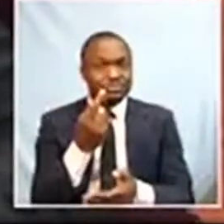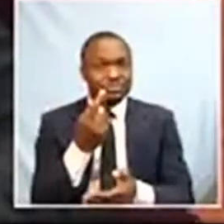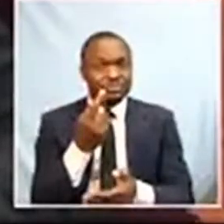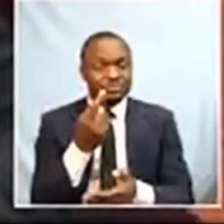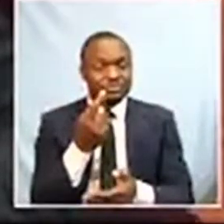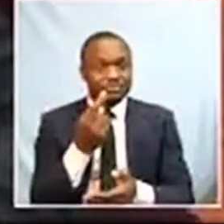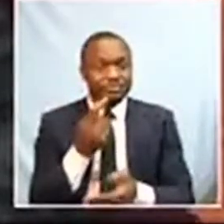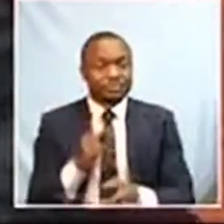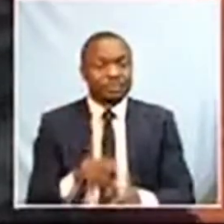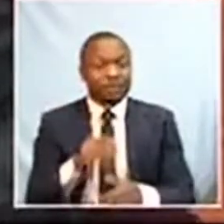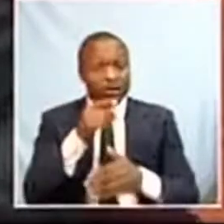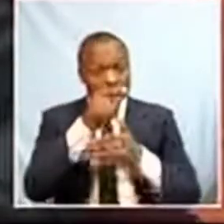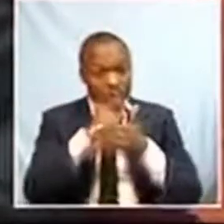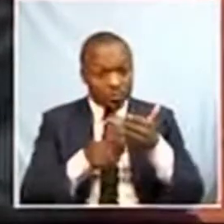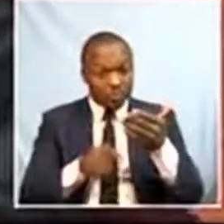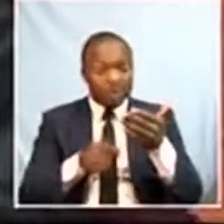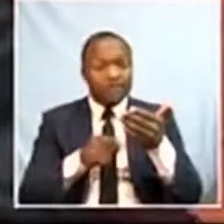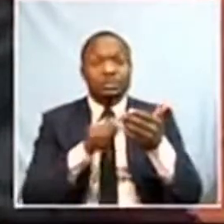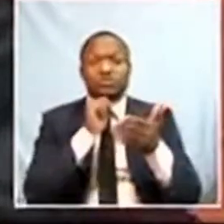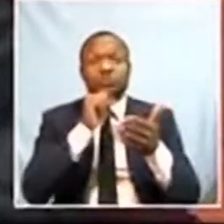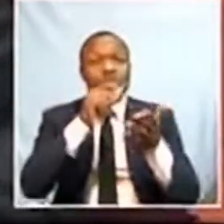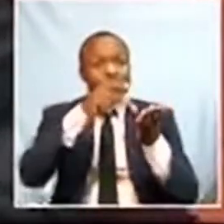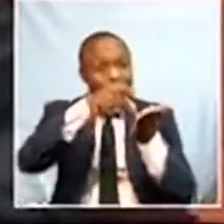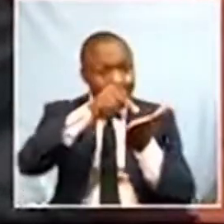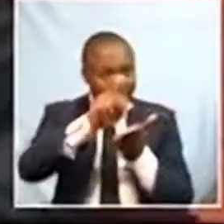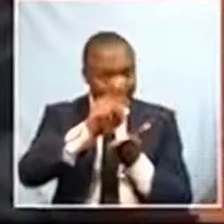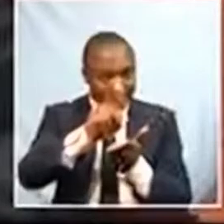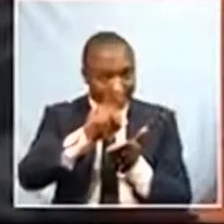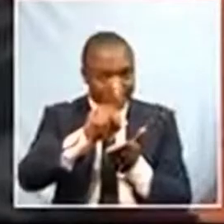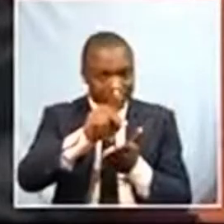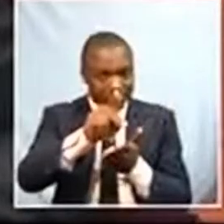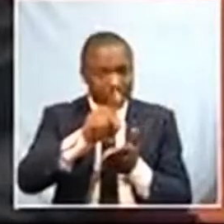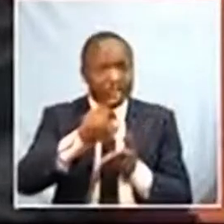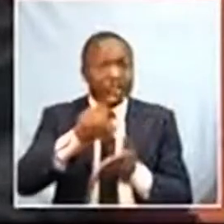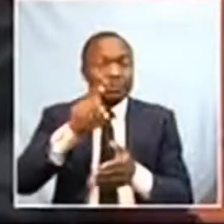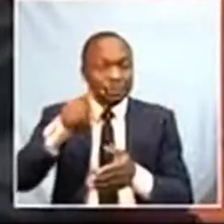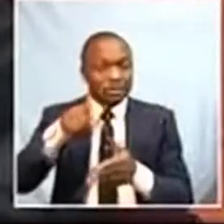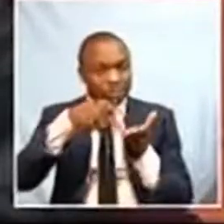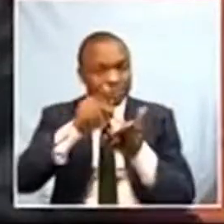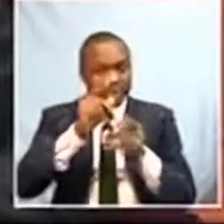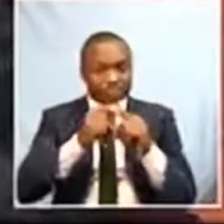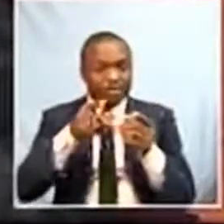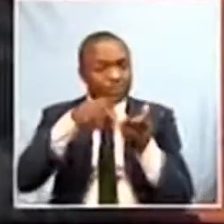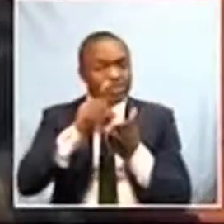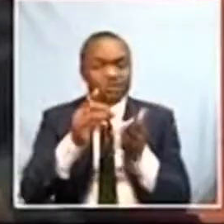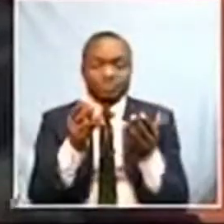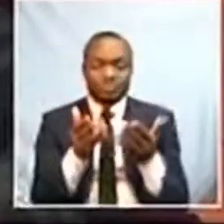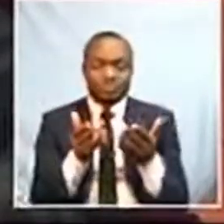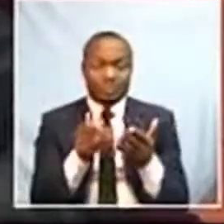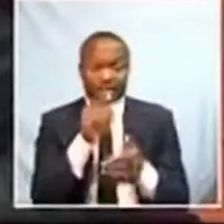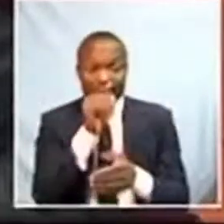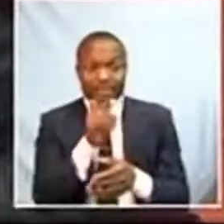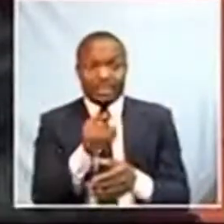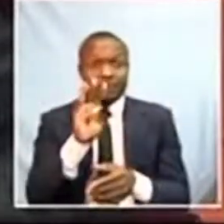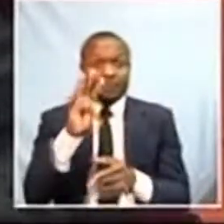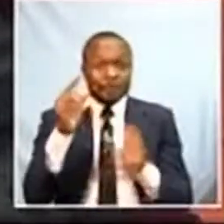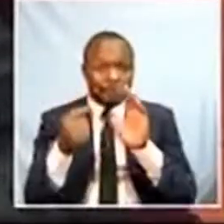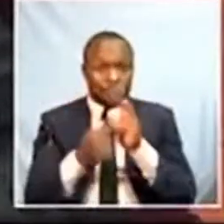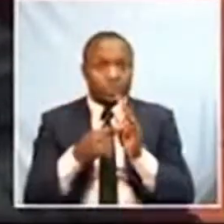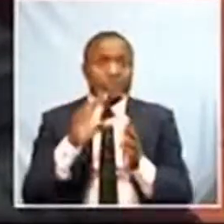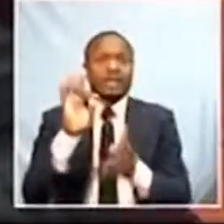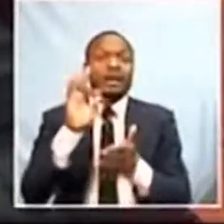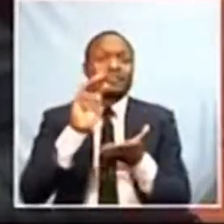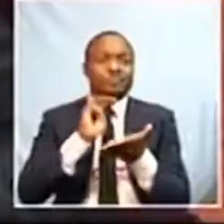of what is pending, in terms of what was supposed to be paid but has not been paid, that is the 4.9 million